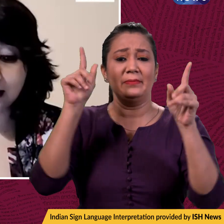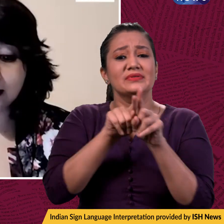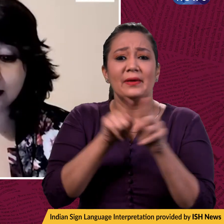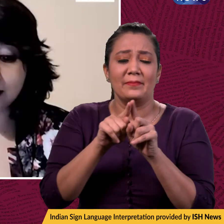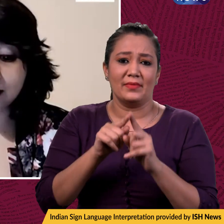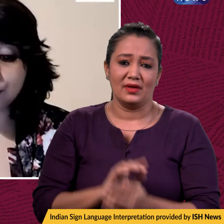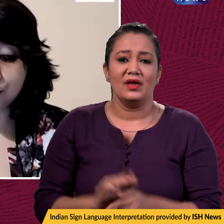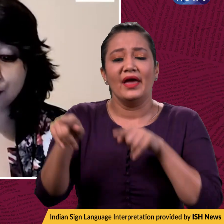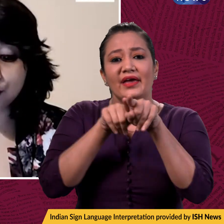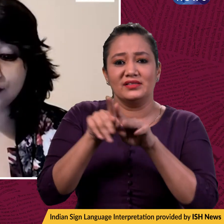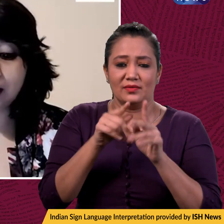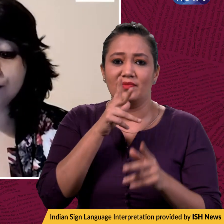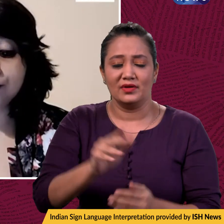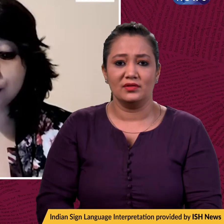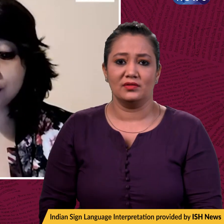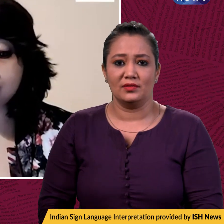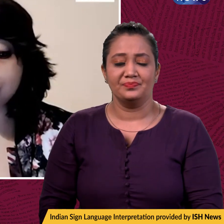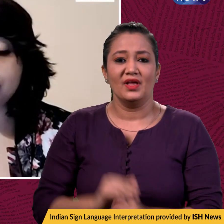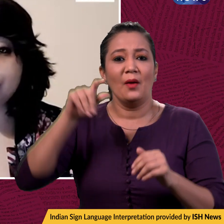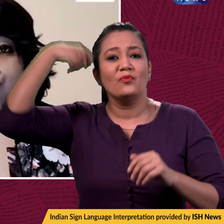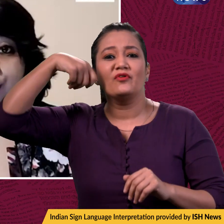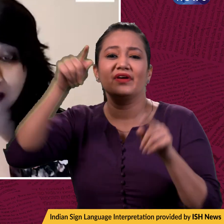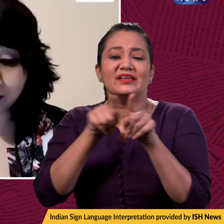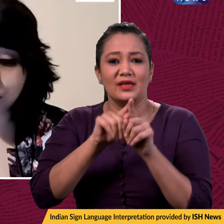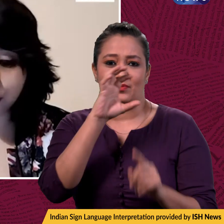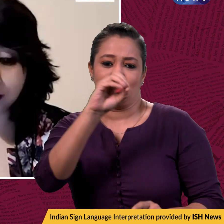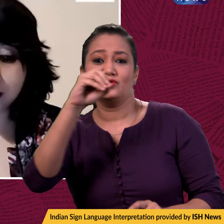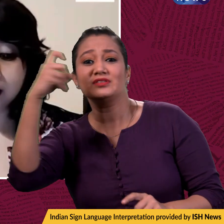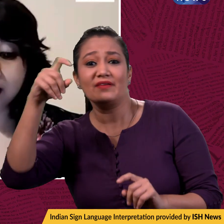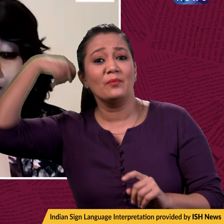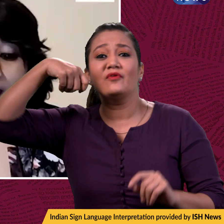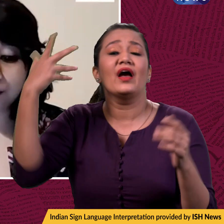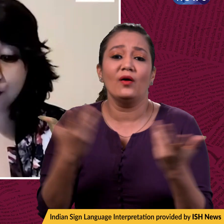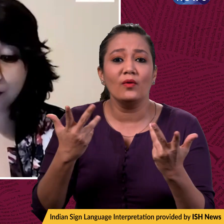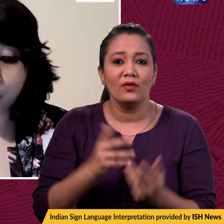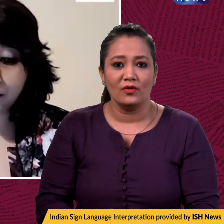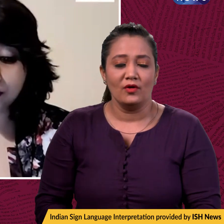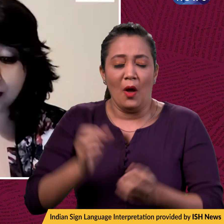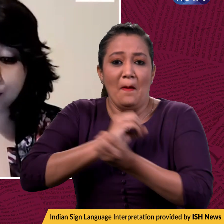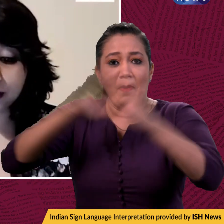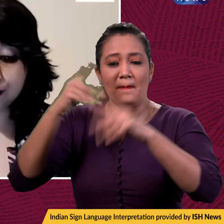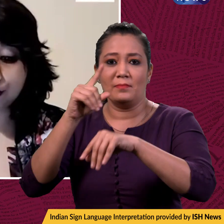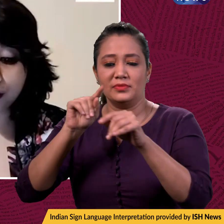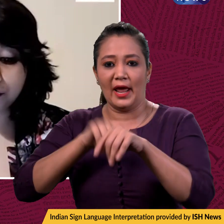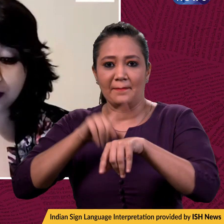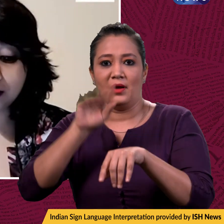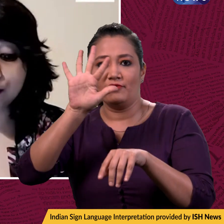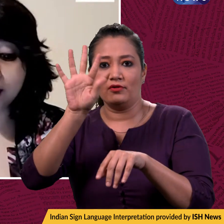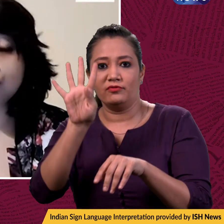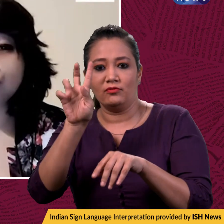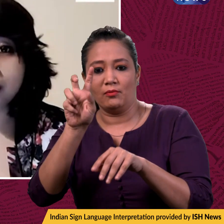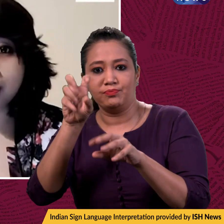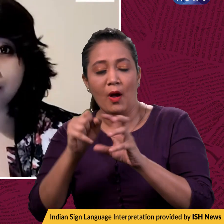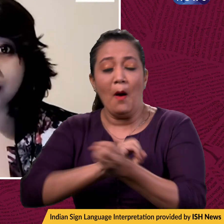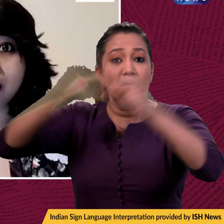He likened the Earth's position of that of fictional secret agent James Bond, strapped to a bomb that will destroy the planet and